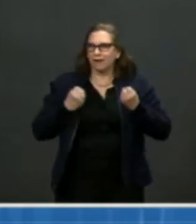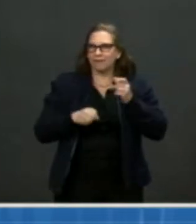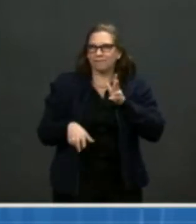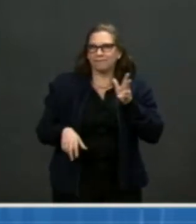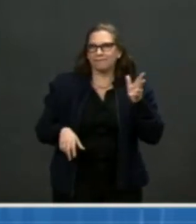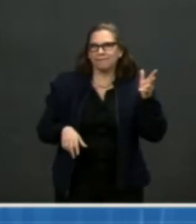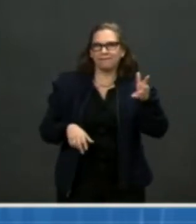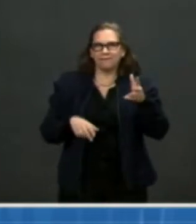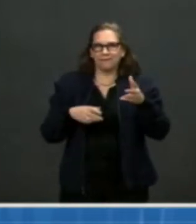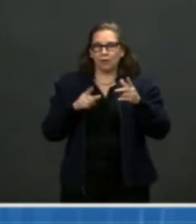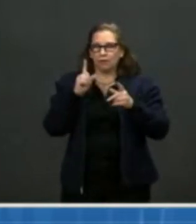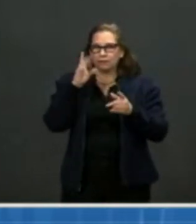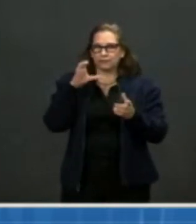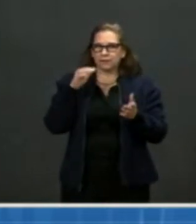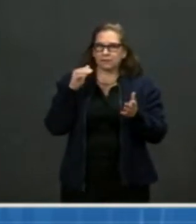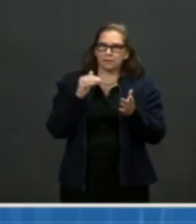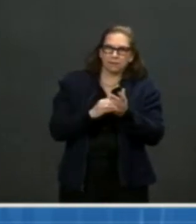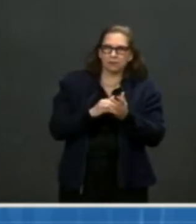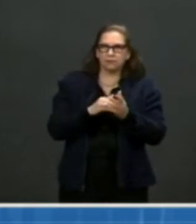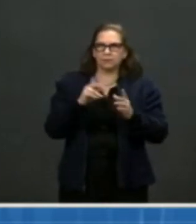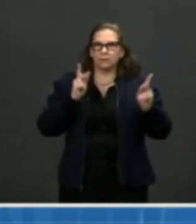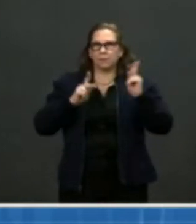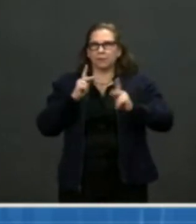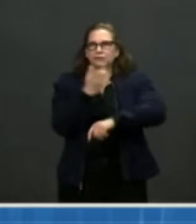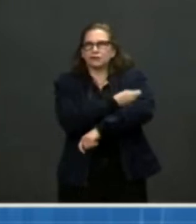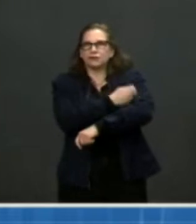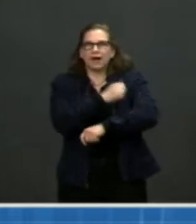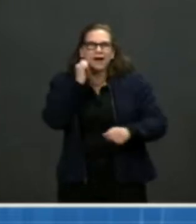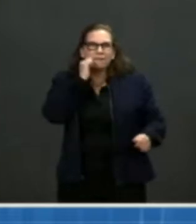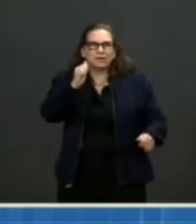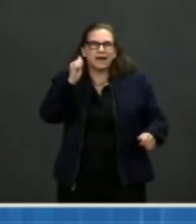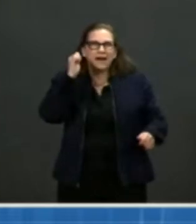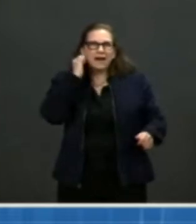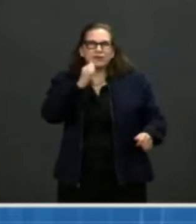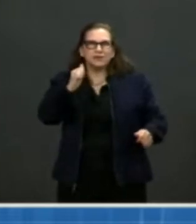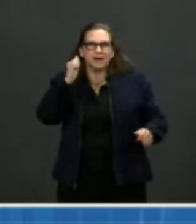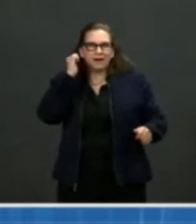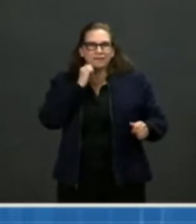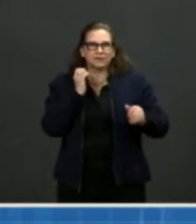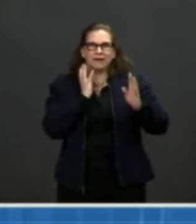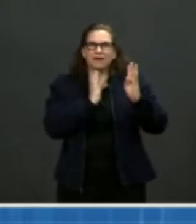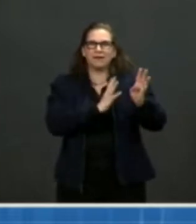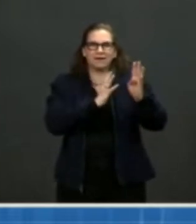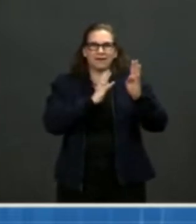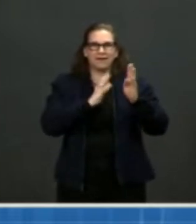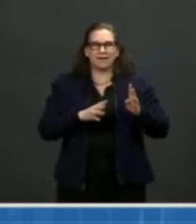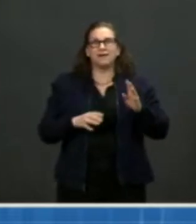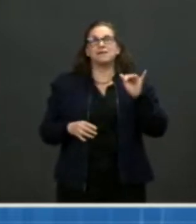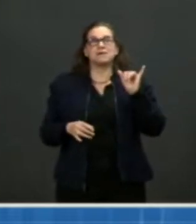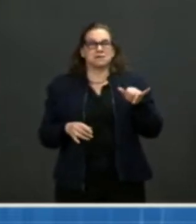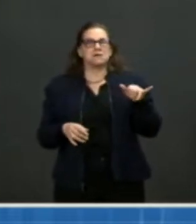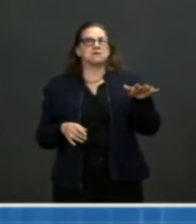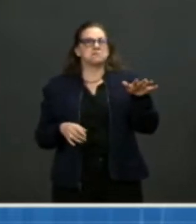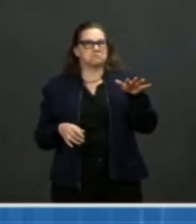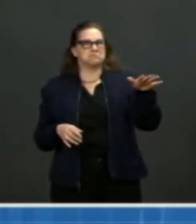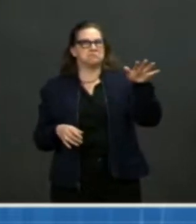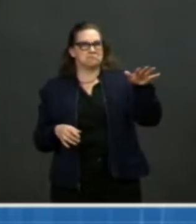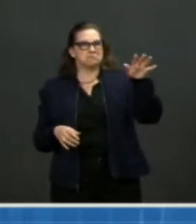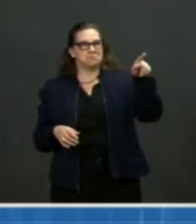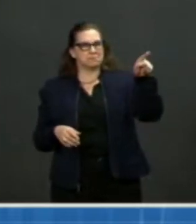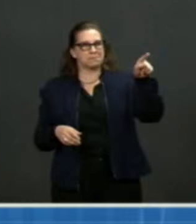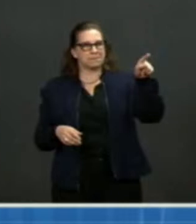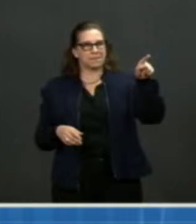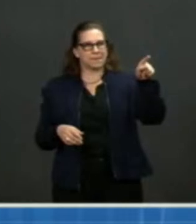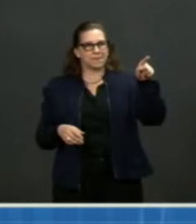day. All of the sites are in areas defined by the CDC as having a high social